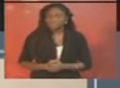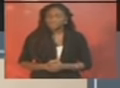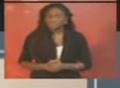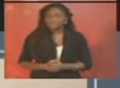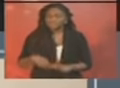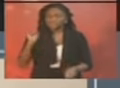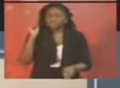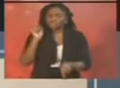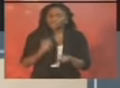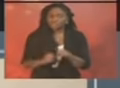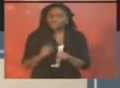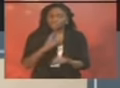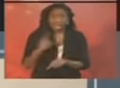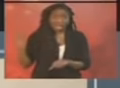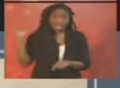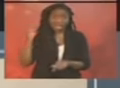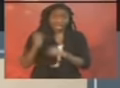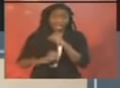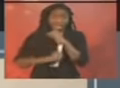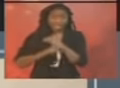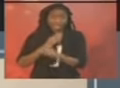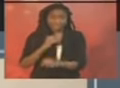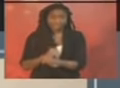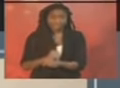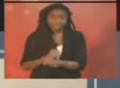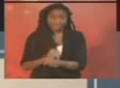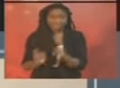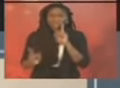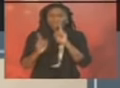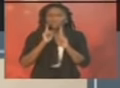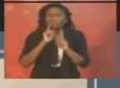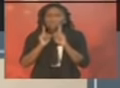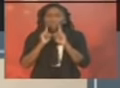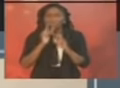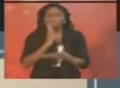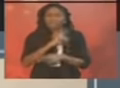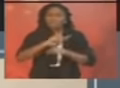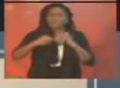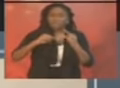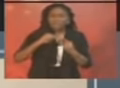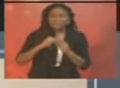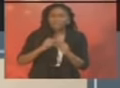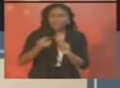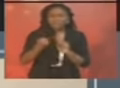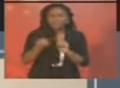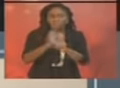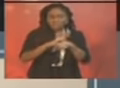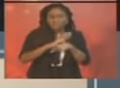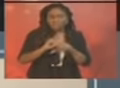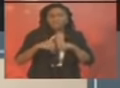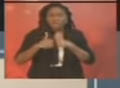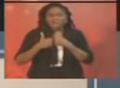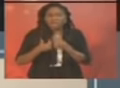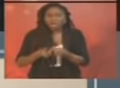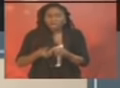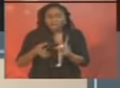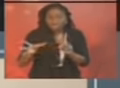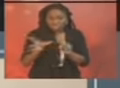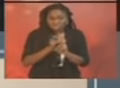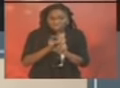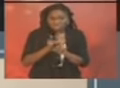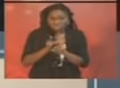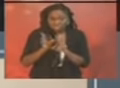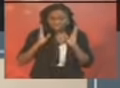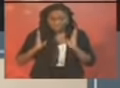last year, we focused on the physical and acute aspects of COVID. What we found, though, it's sort of like a ripple effect.